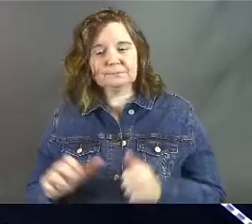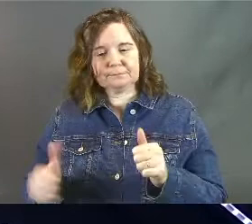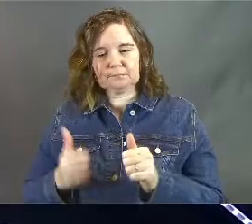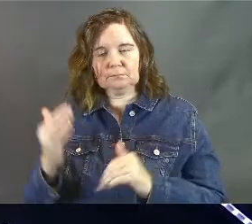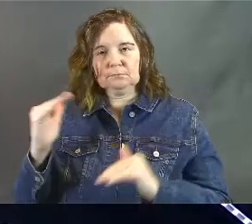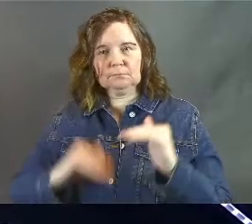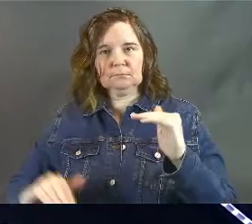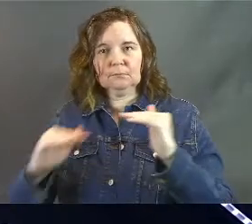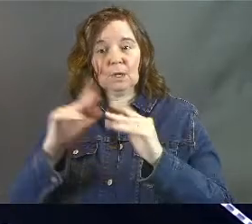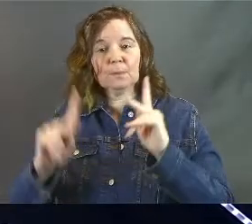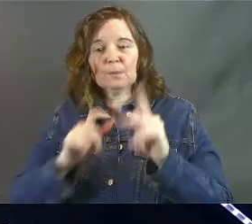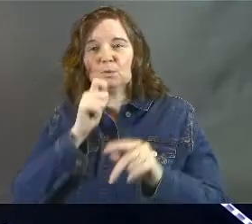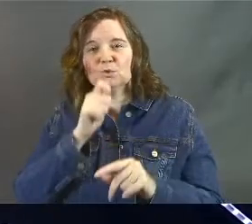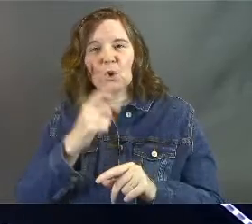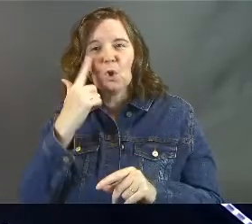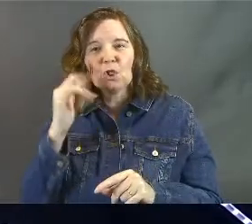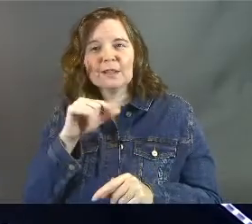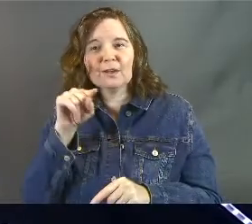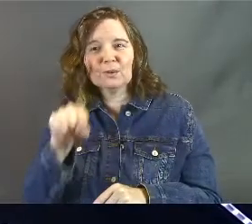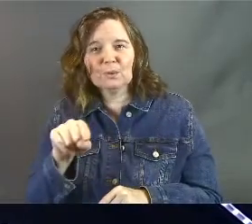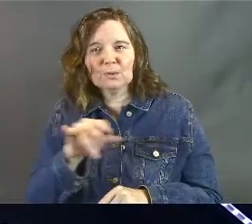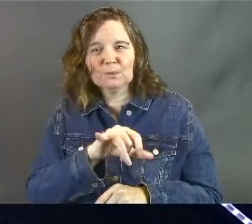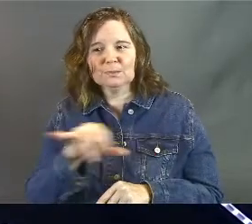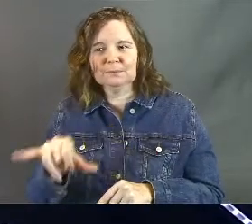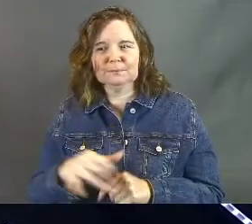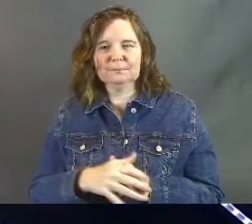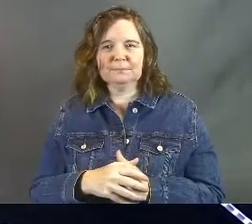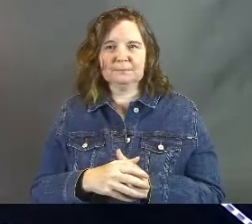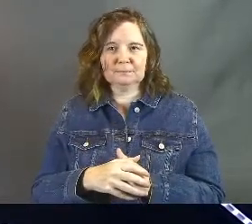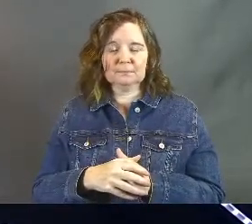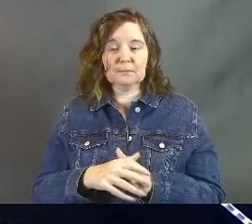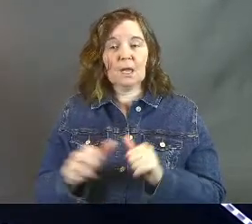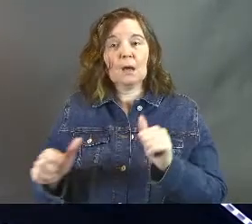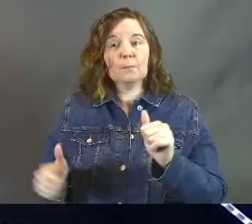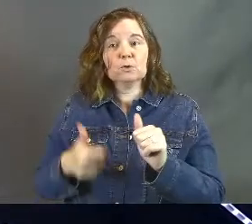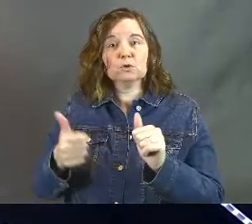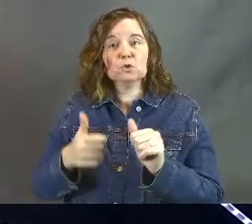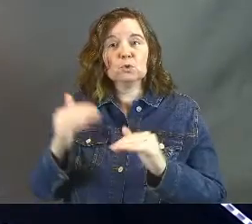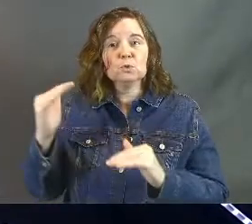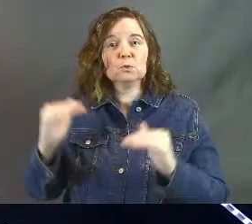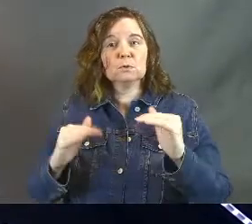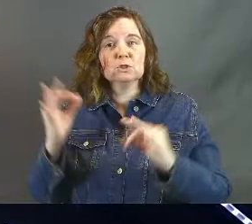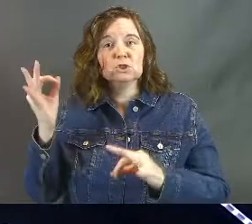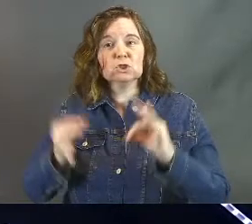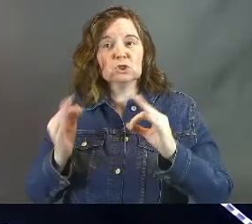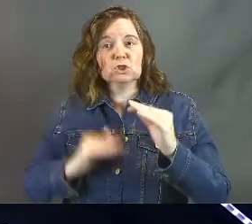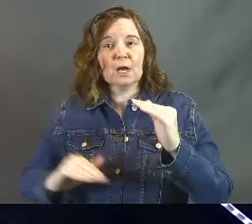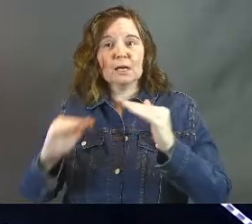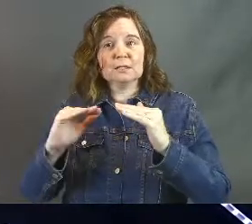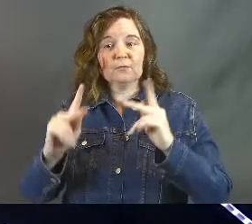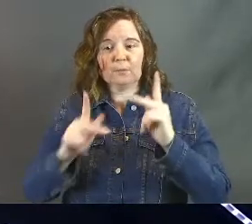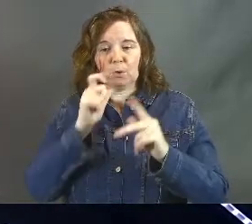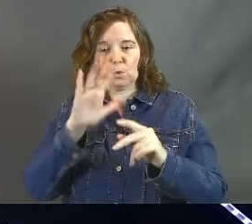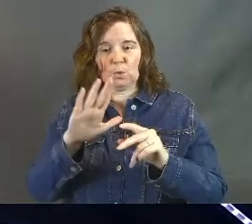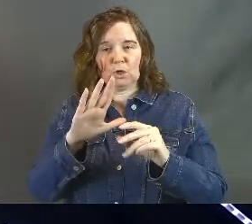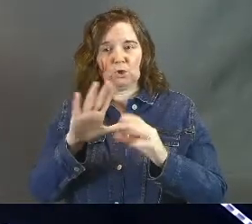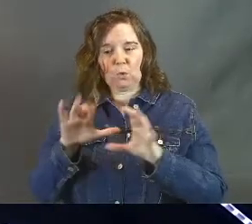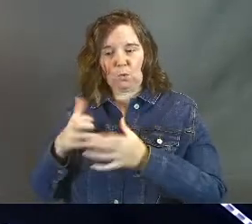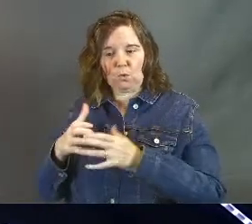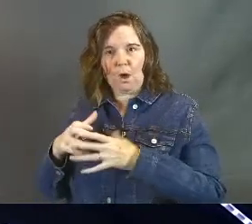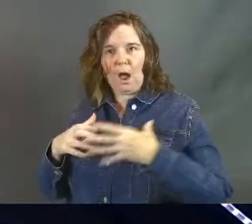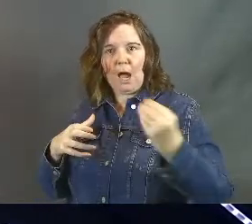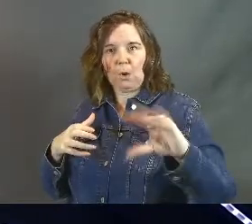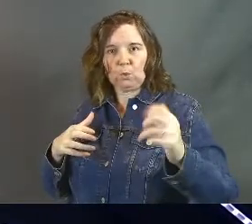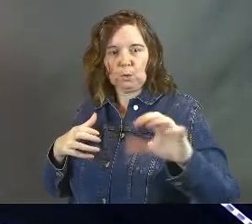Pursue justice for people who do not look like you. Pursue justice for people who are in your out-group.